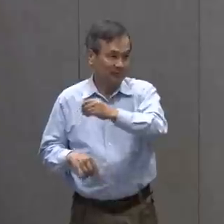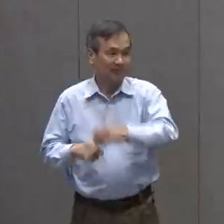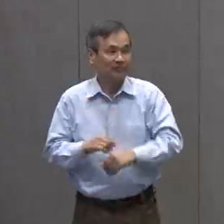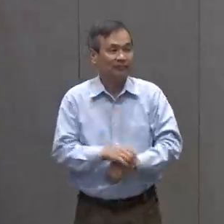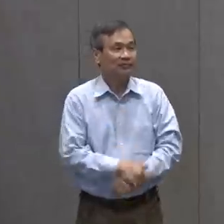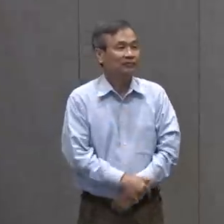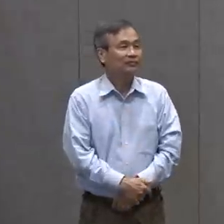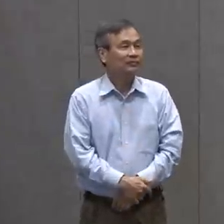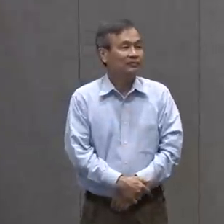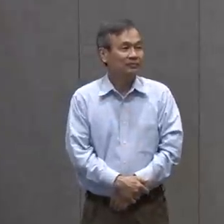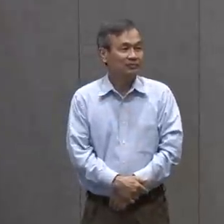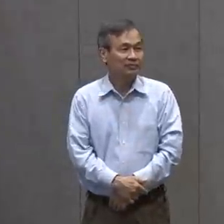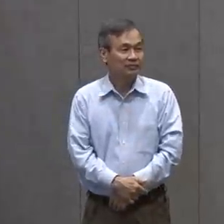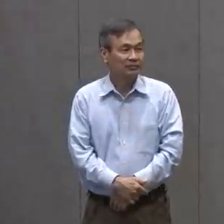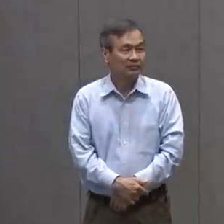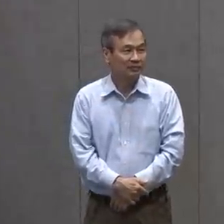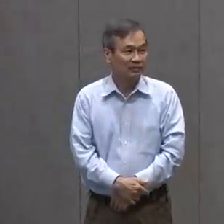one.